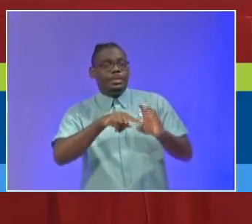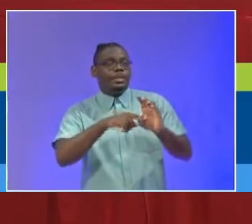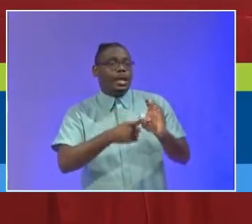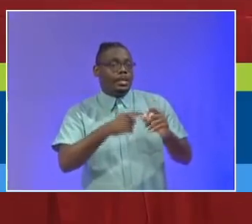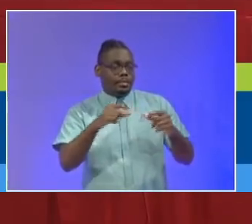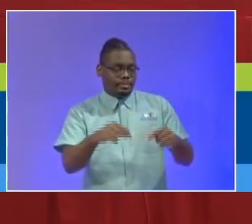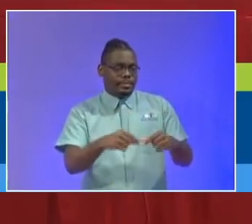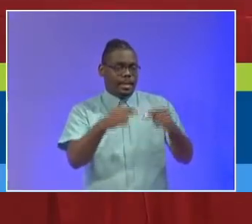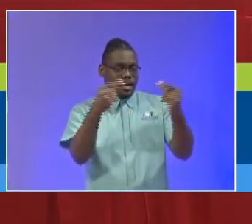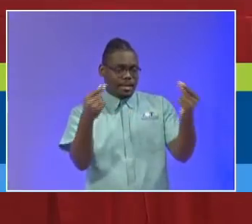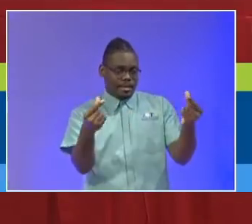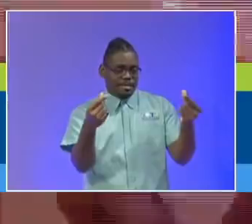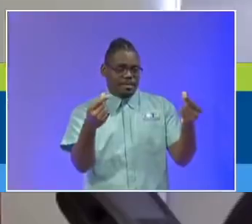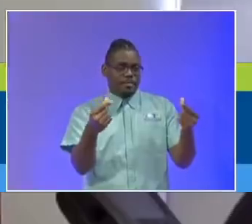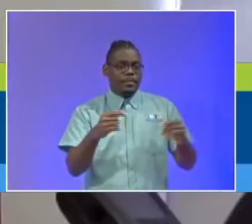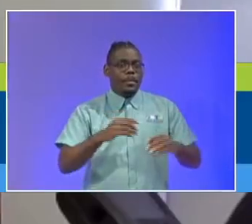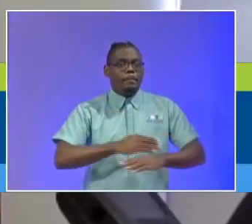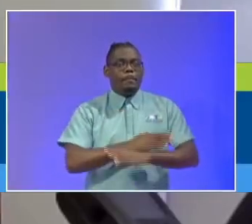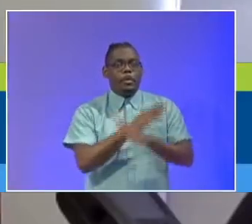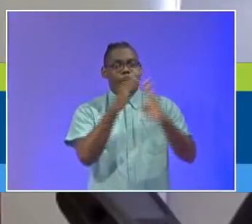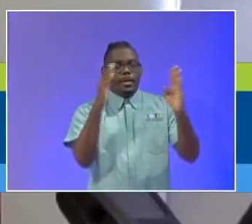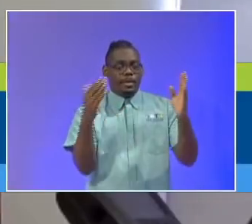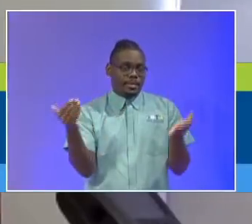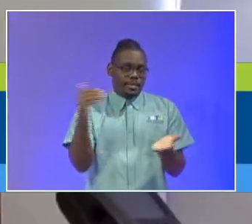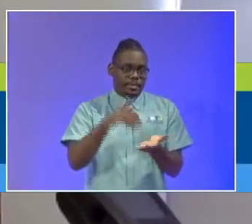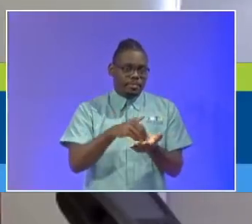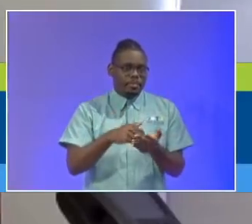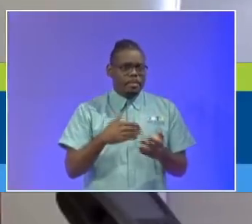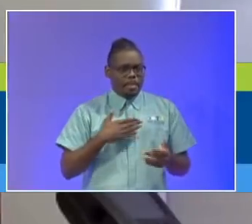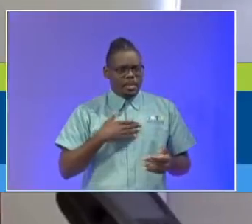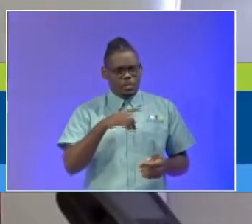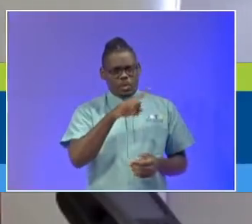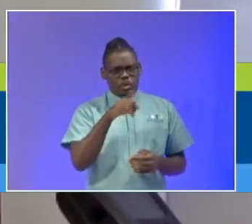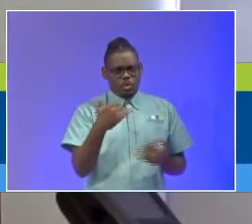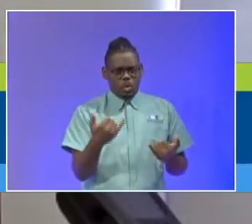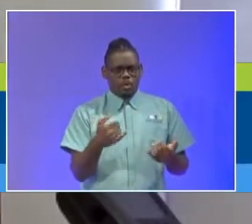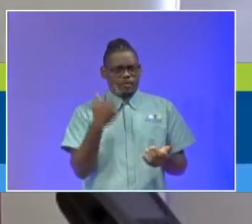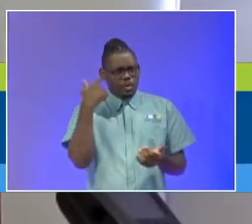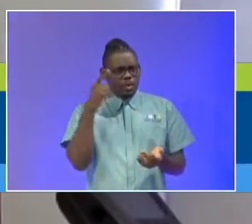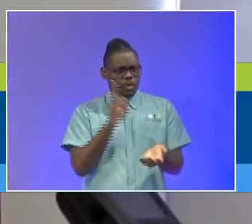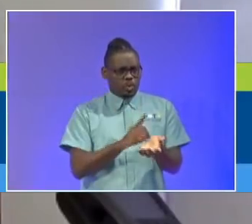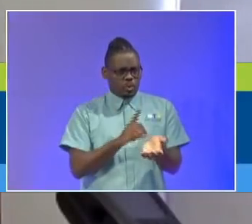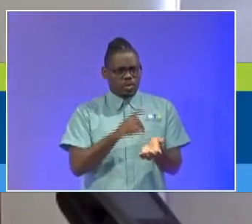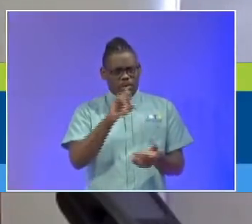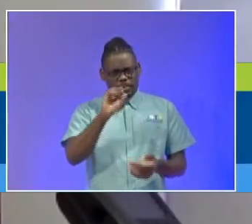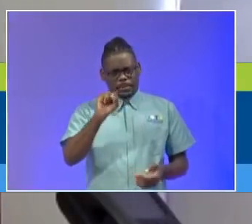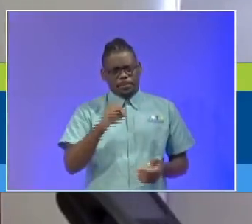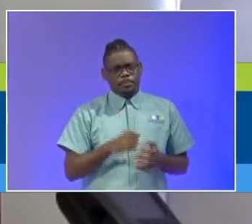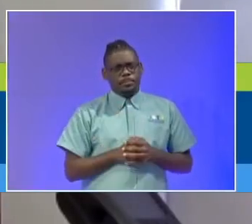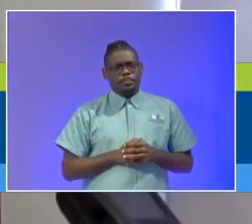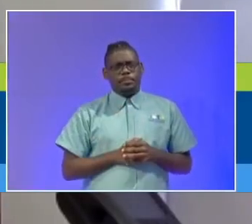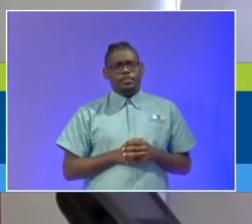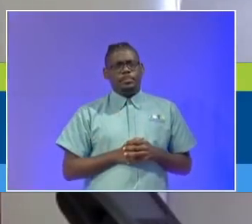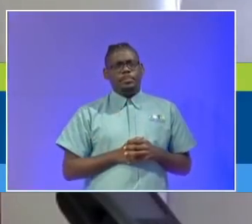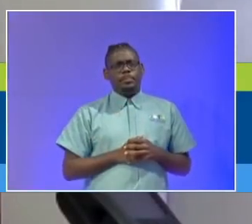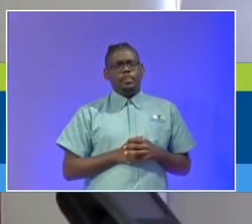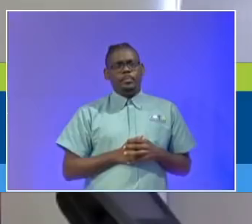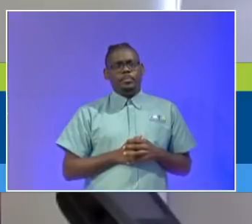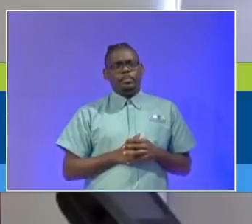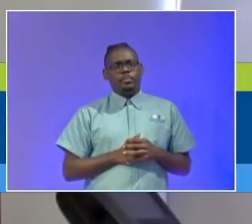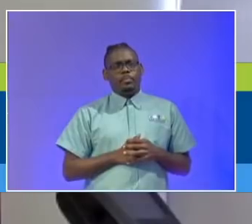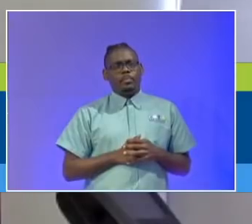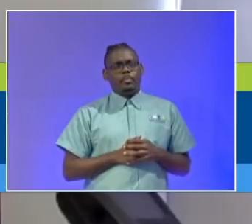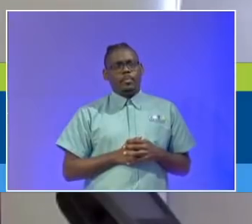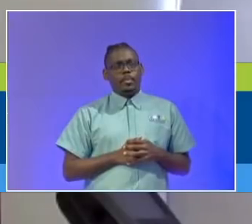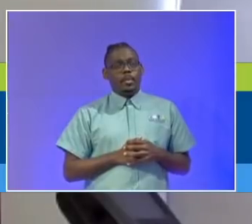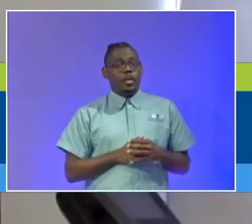Hi, morning again. This time my question is for Dr. Surju Singh. Dr. Surju Singh, have we seen any sort of